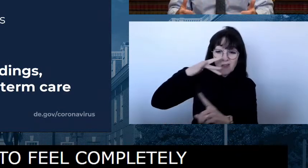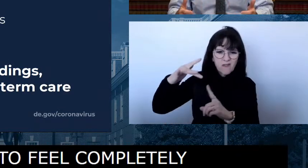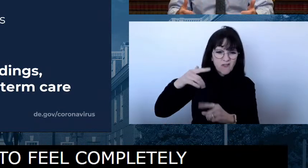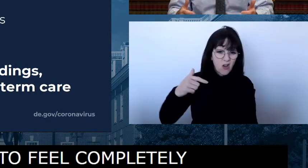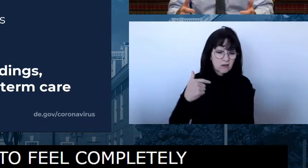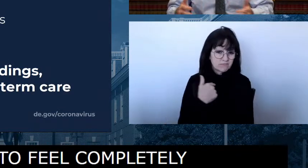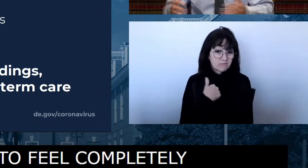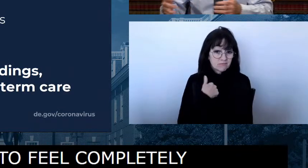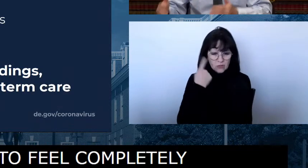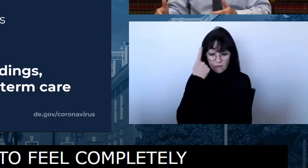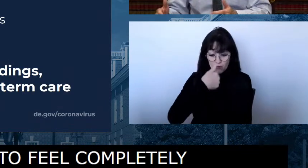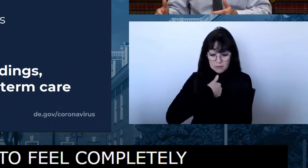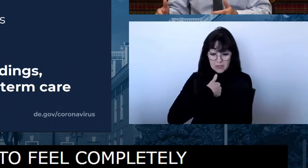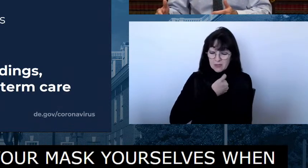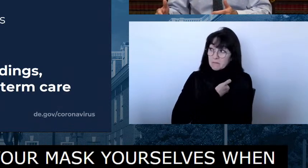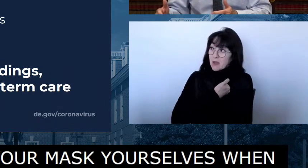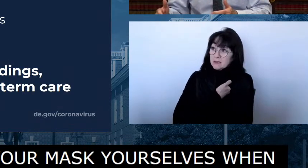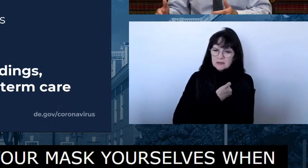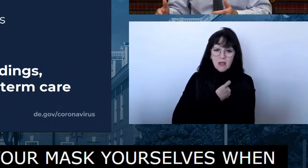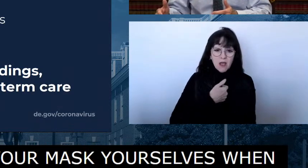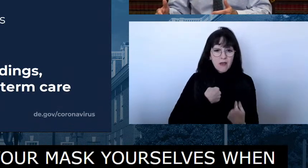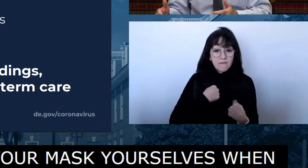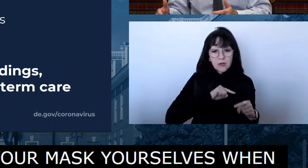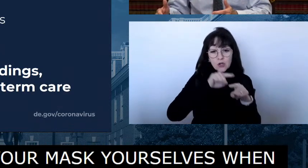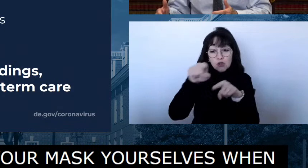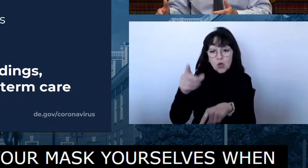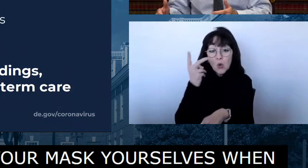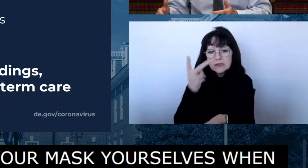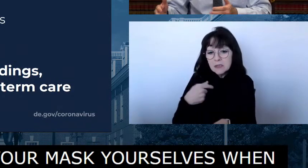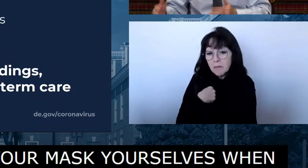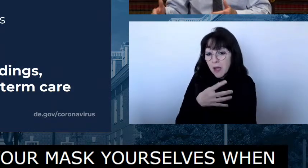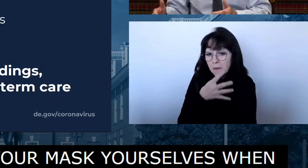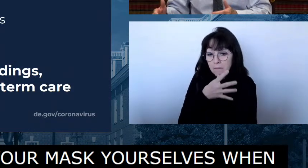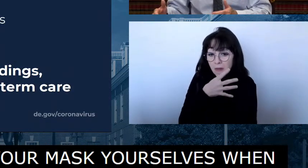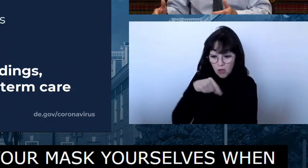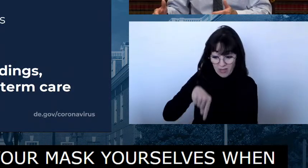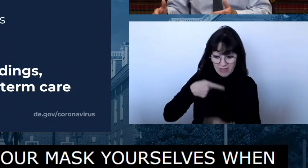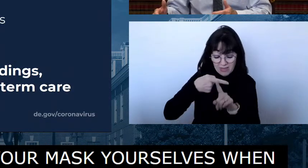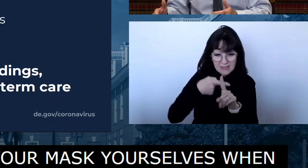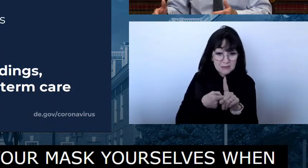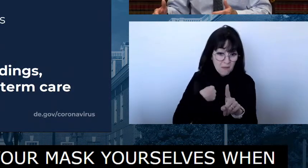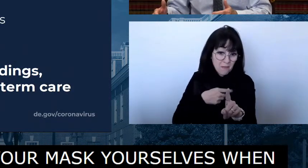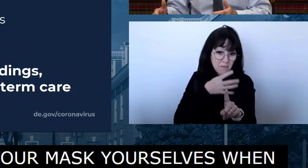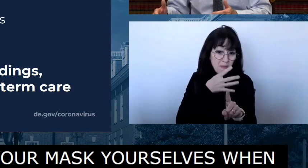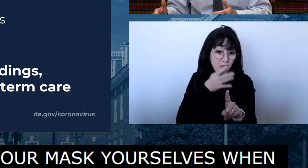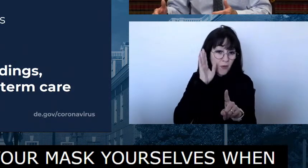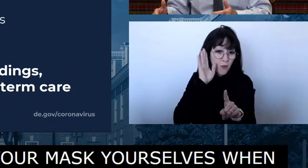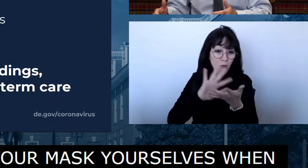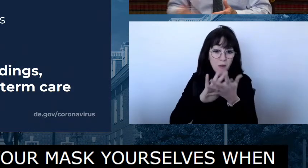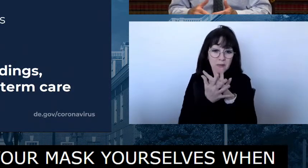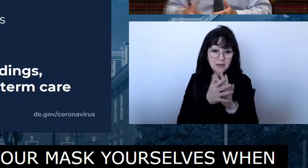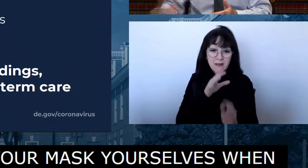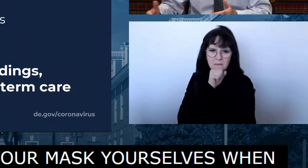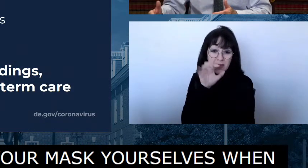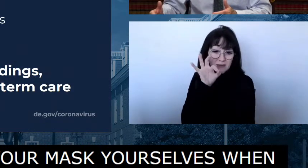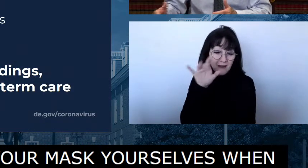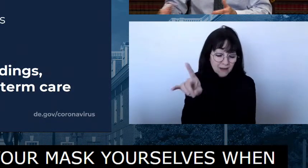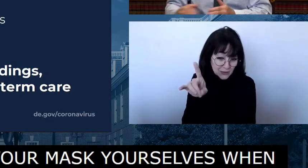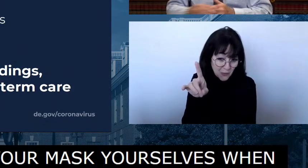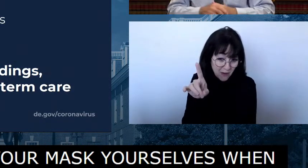in the context of my visitations to my 90, this month, she'll be 91 years old, my 91-year-old mother, and how